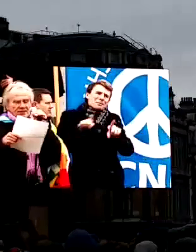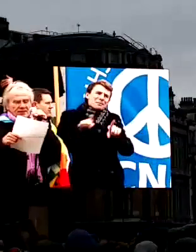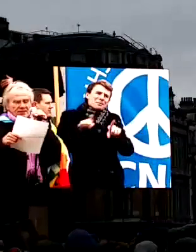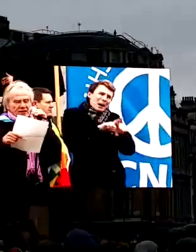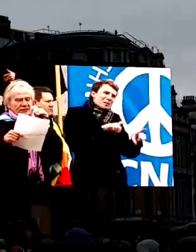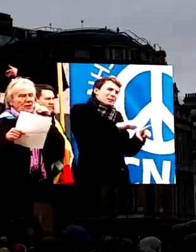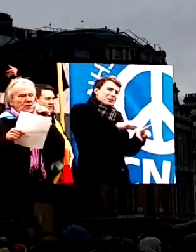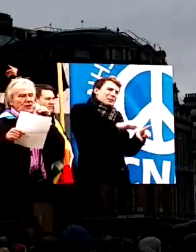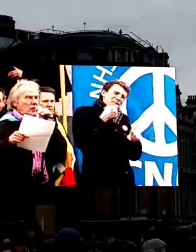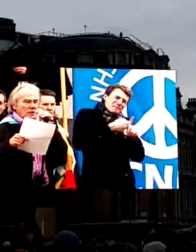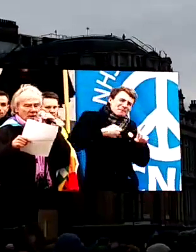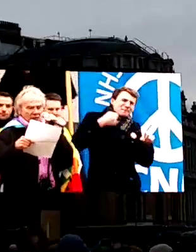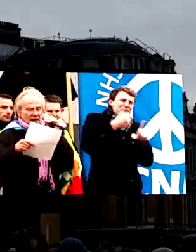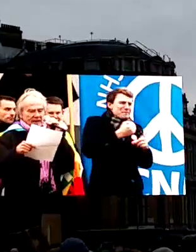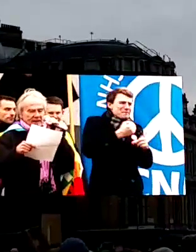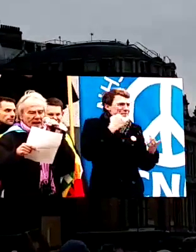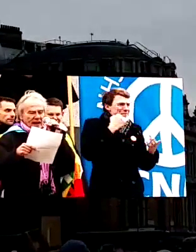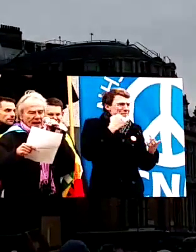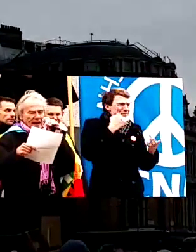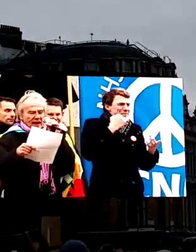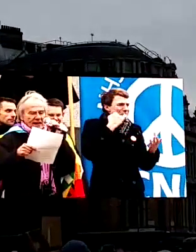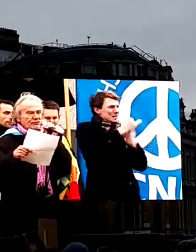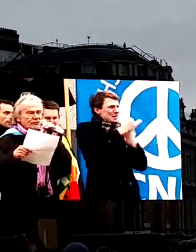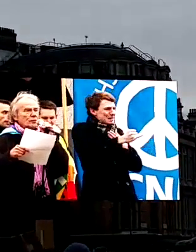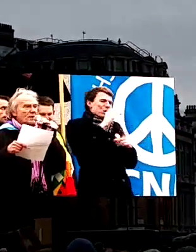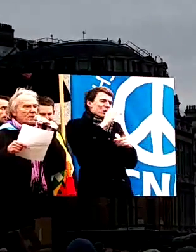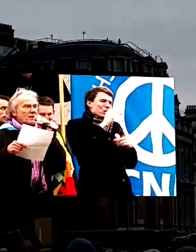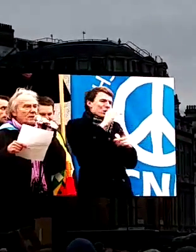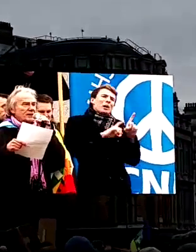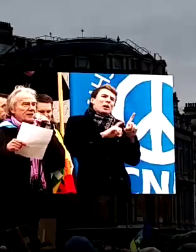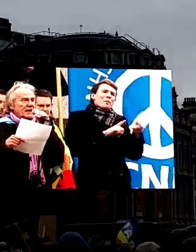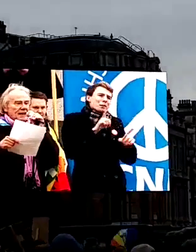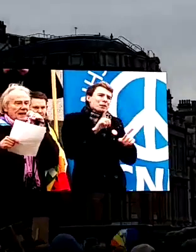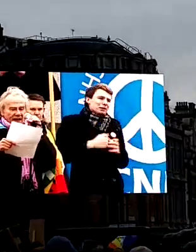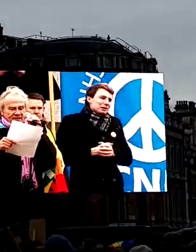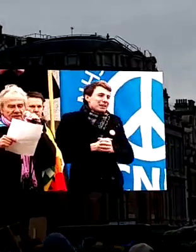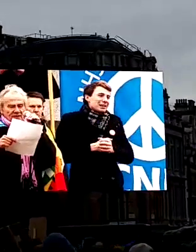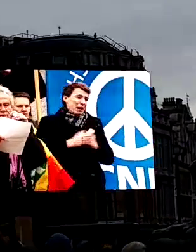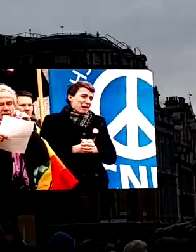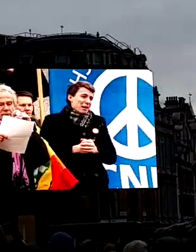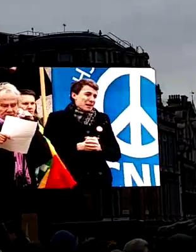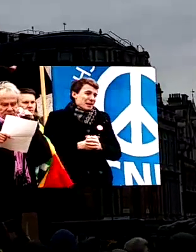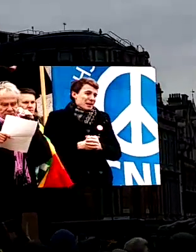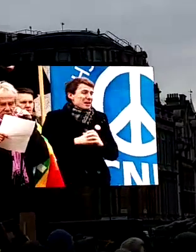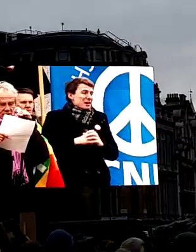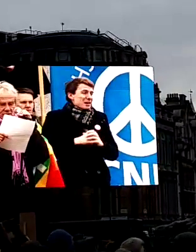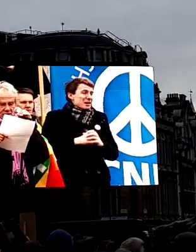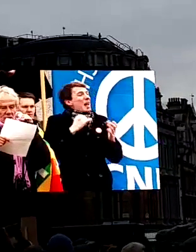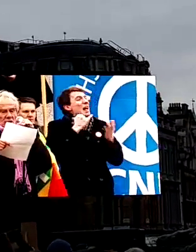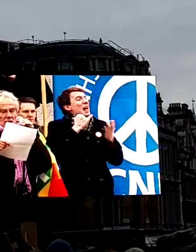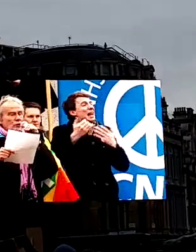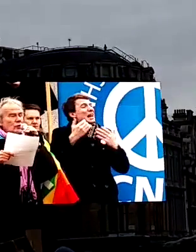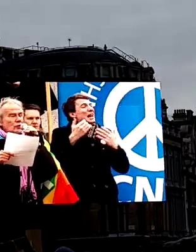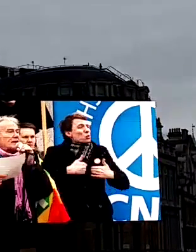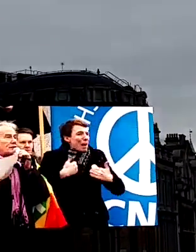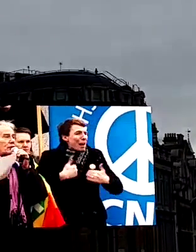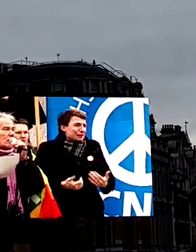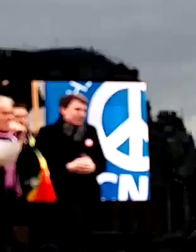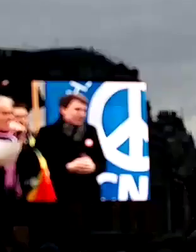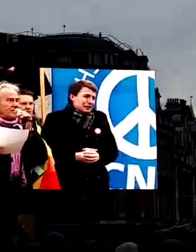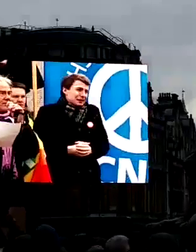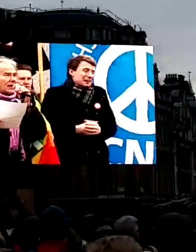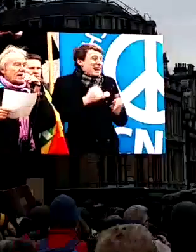against international law, against humanity, against an peace.